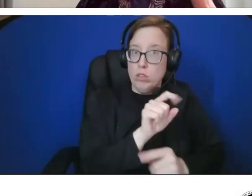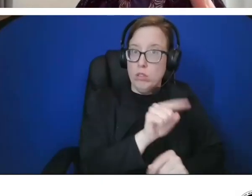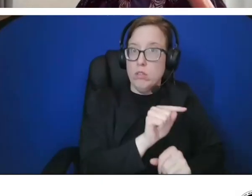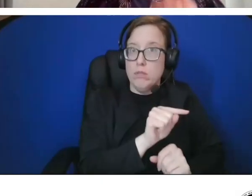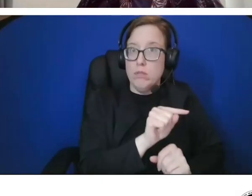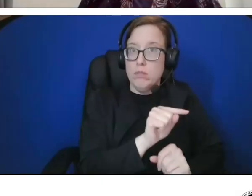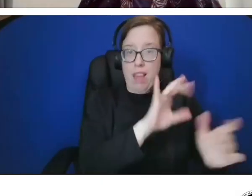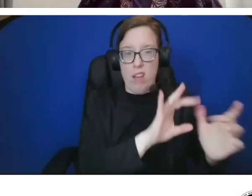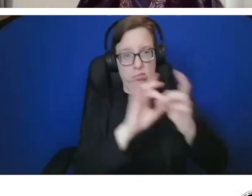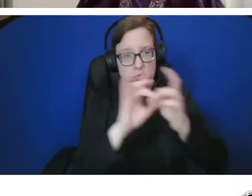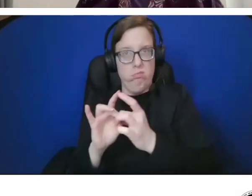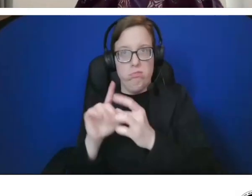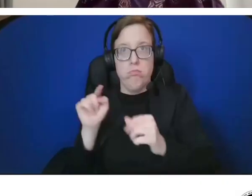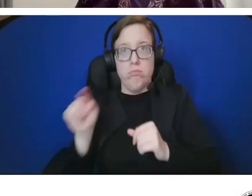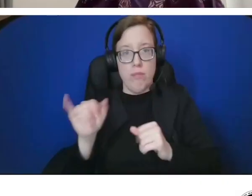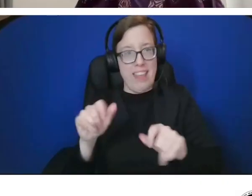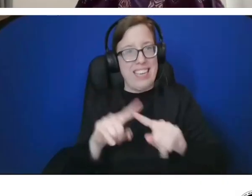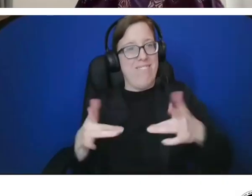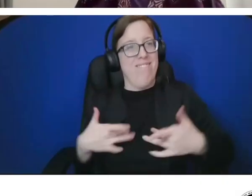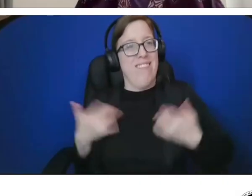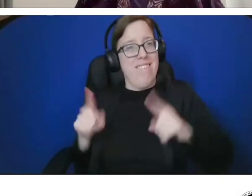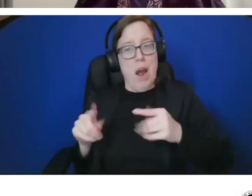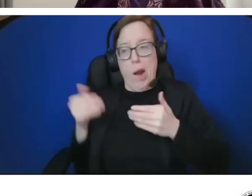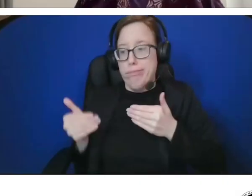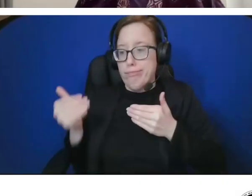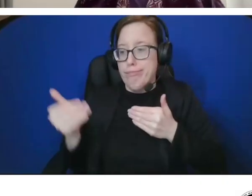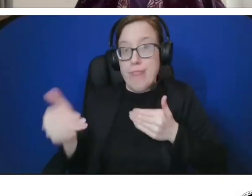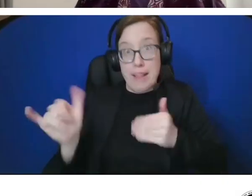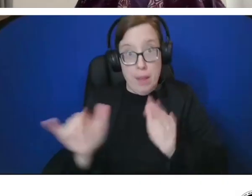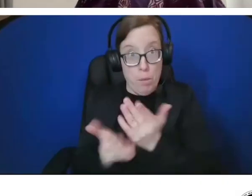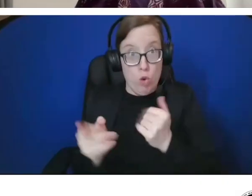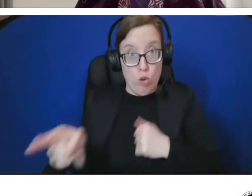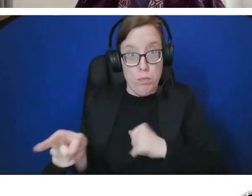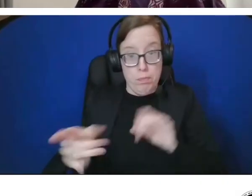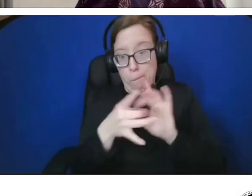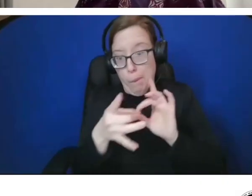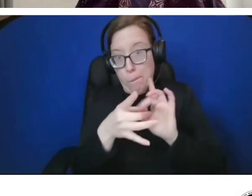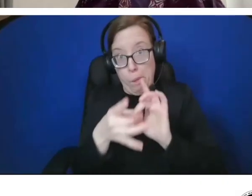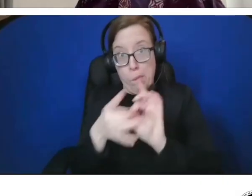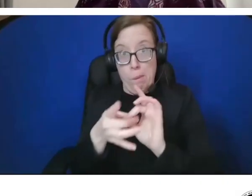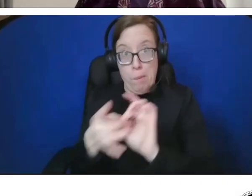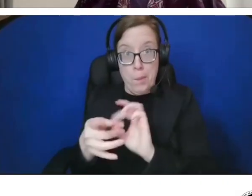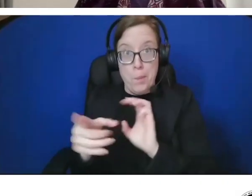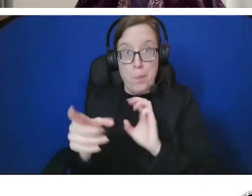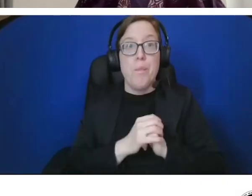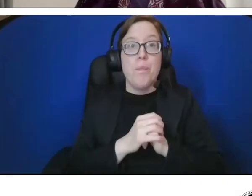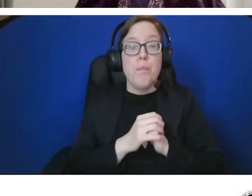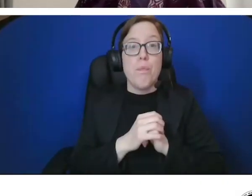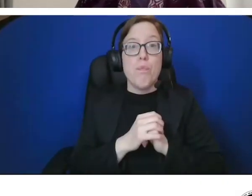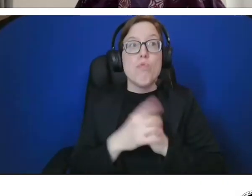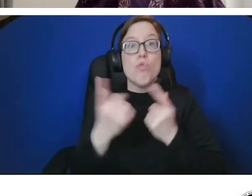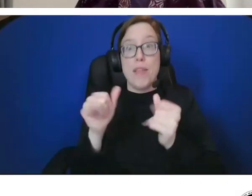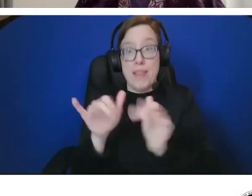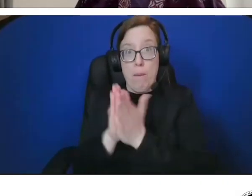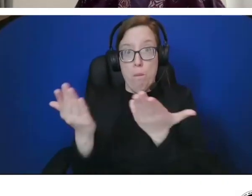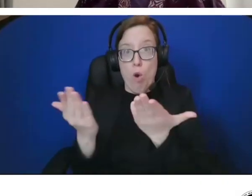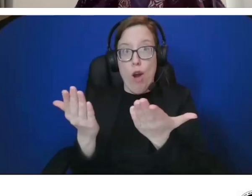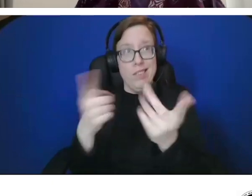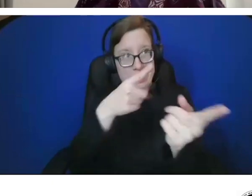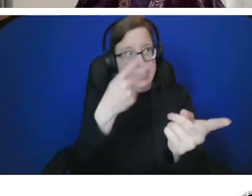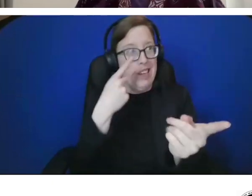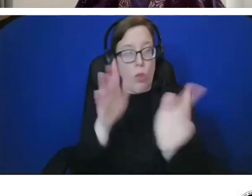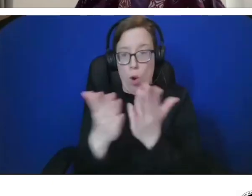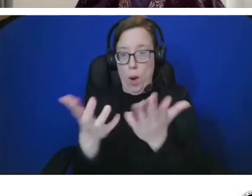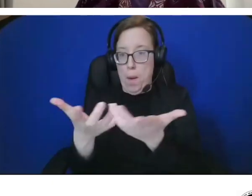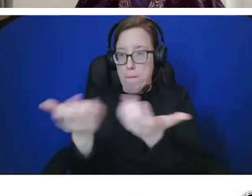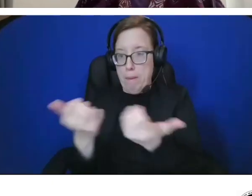that corresponded to the events in the book. And she took the book apart,